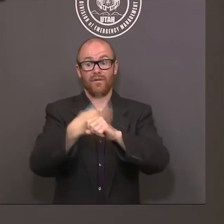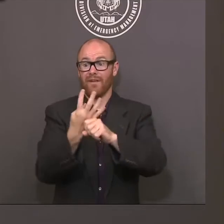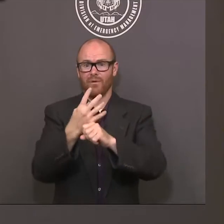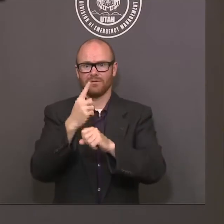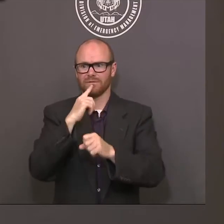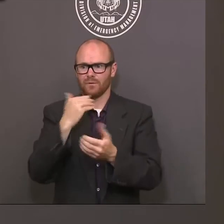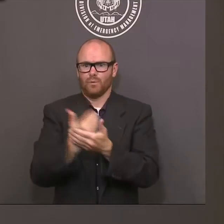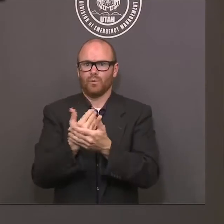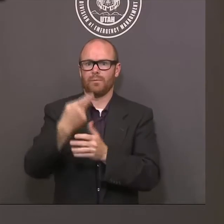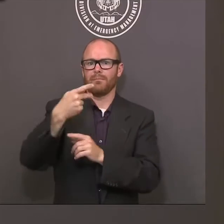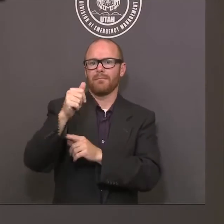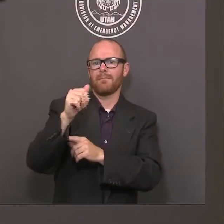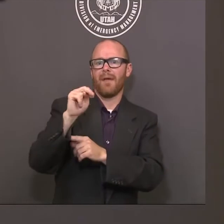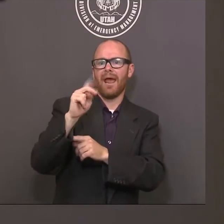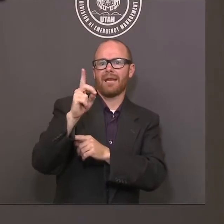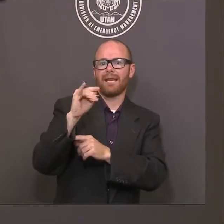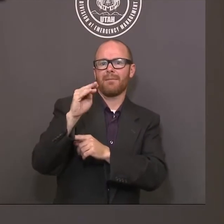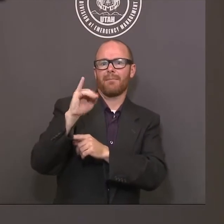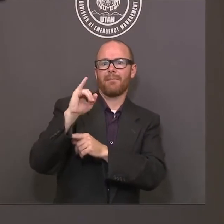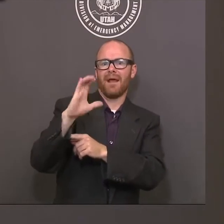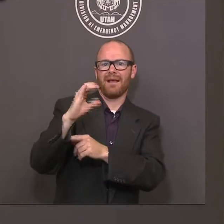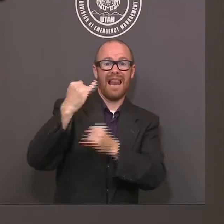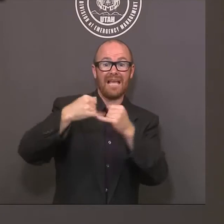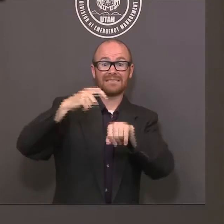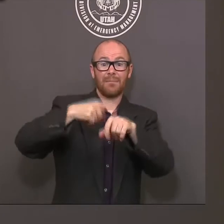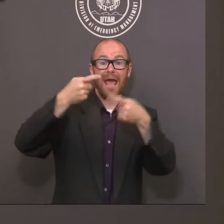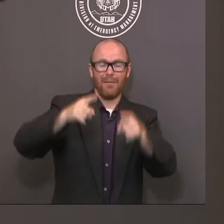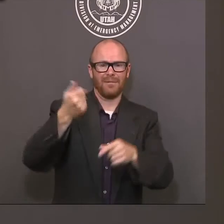up to us getting it here really in March.